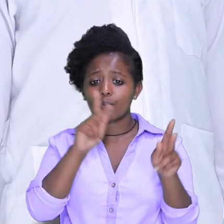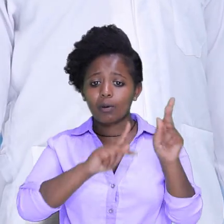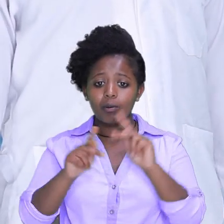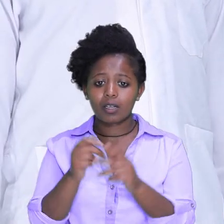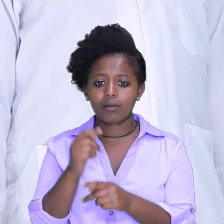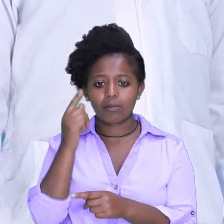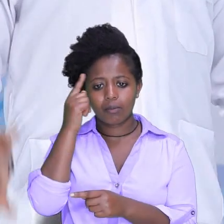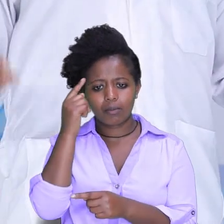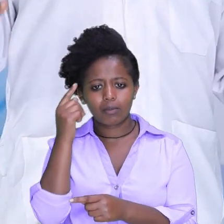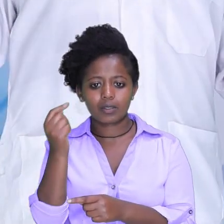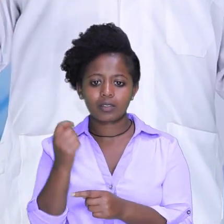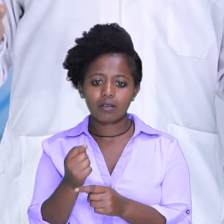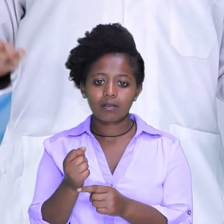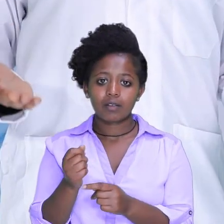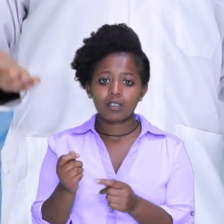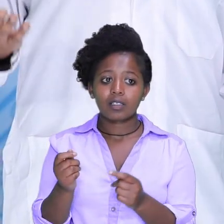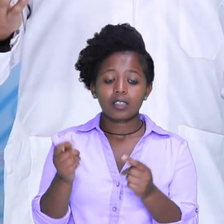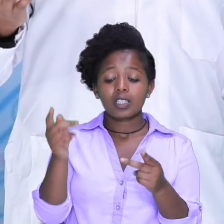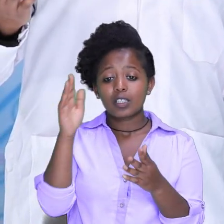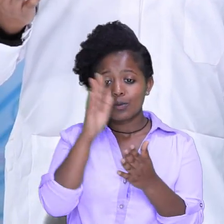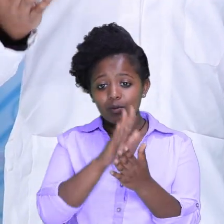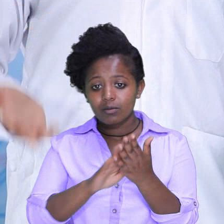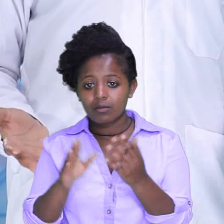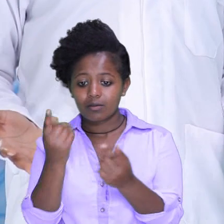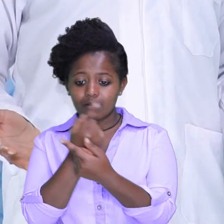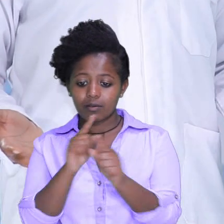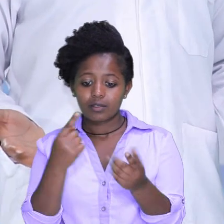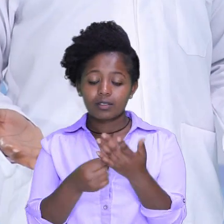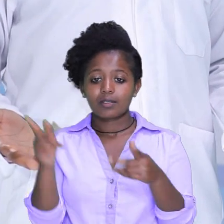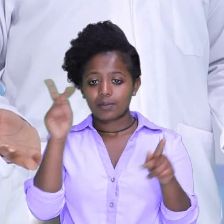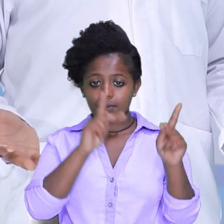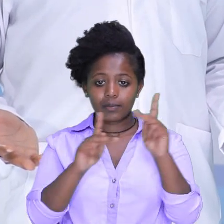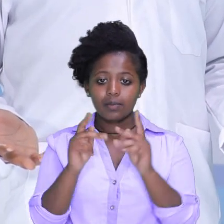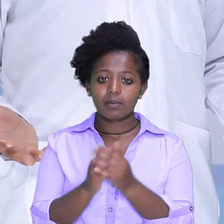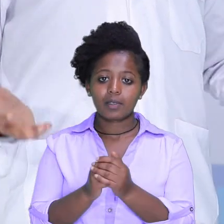Mind you, student, to solve this problem,